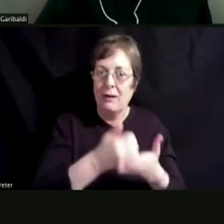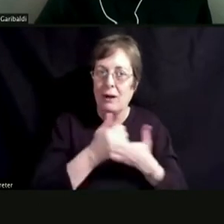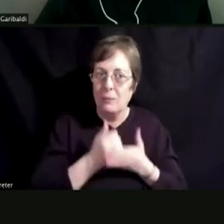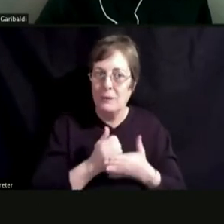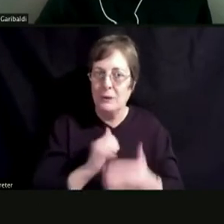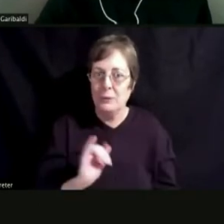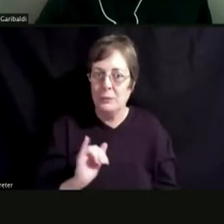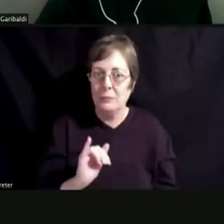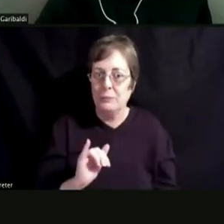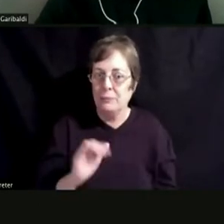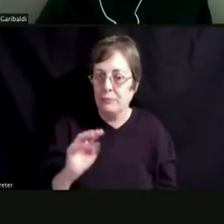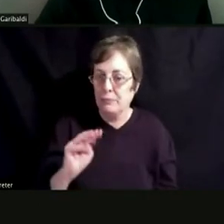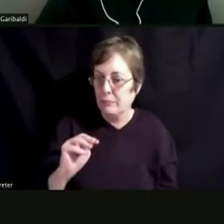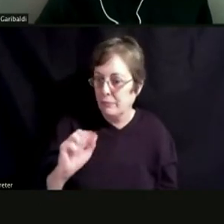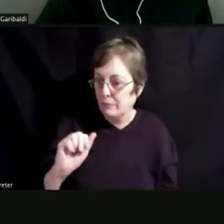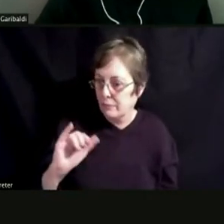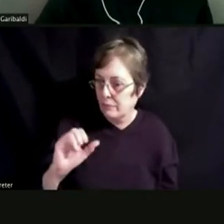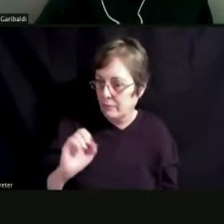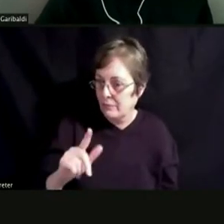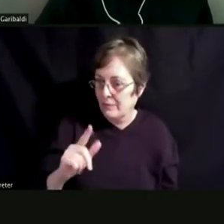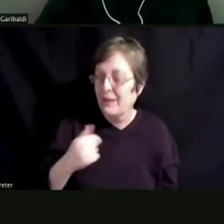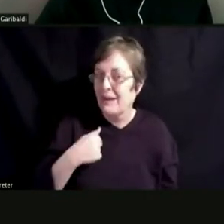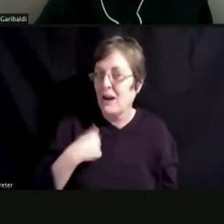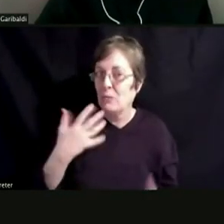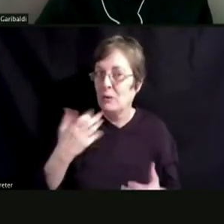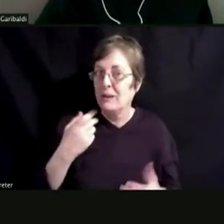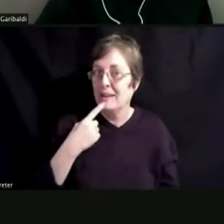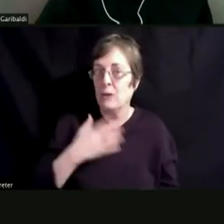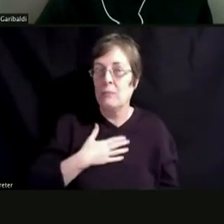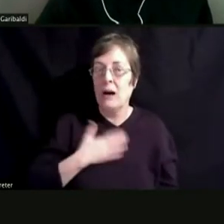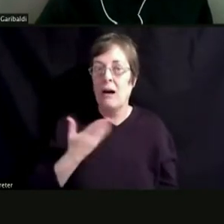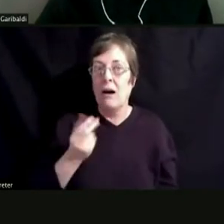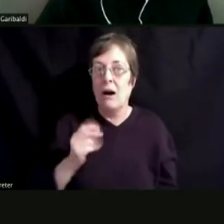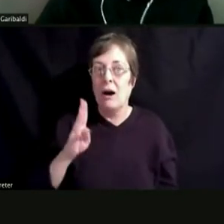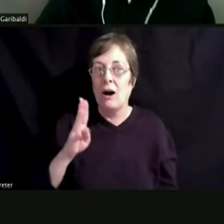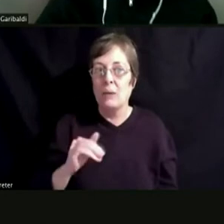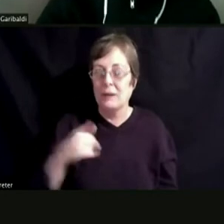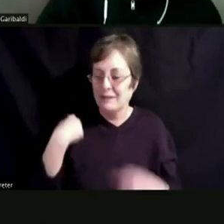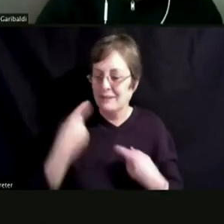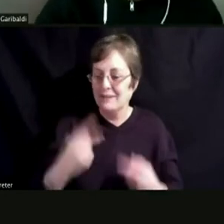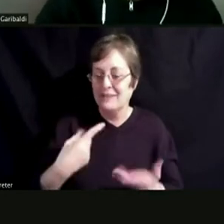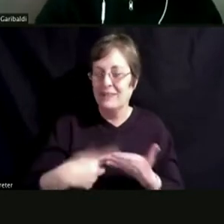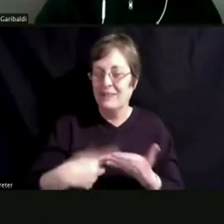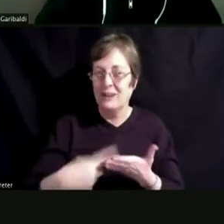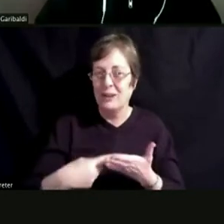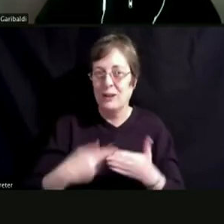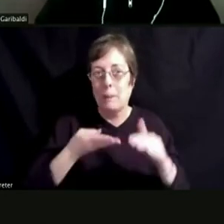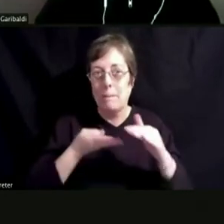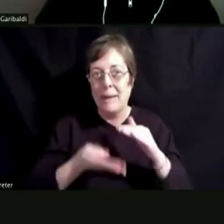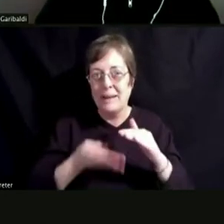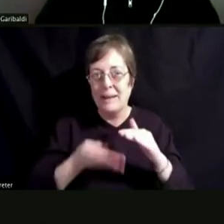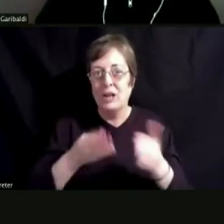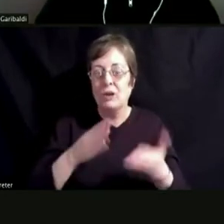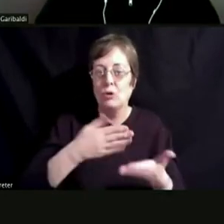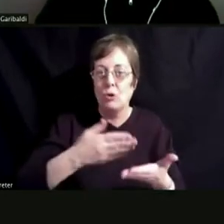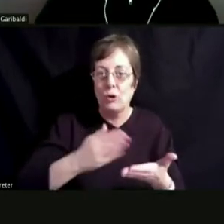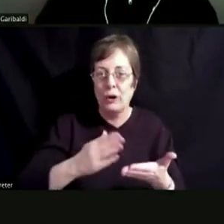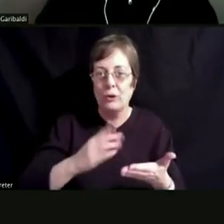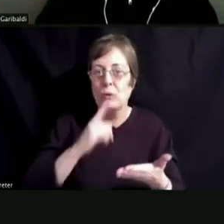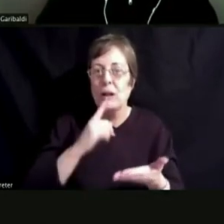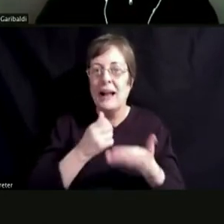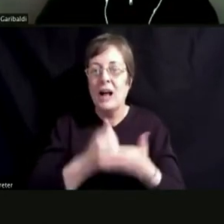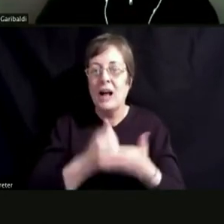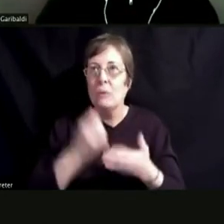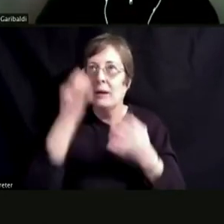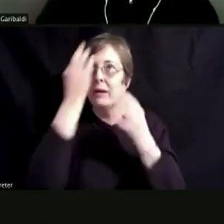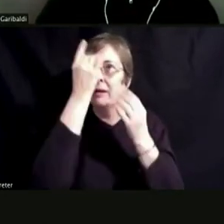Dr. Maisel? I was just going to say the hobby that we've been talking about, baking. Baking and cooking has definitely helped me kind of think